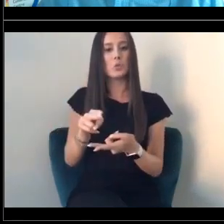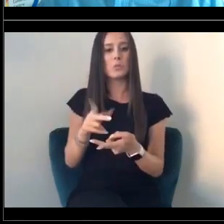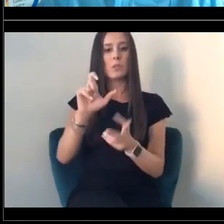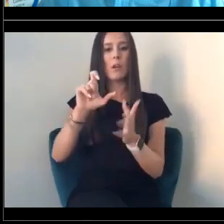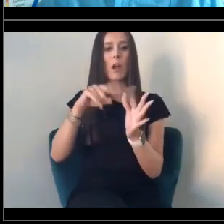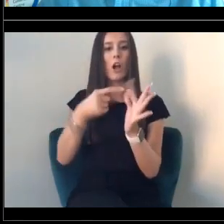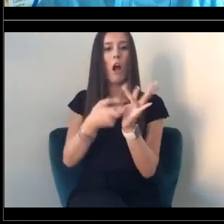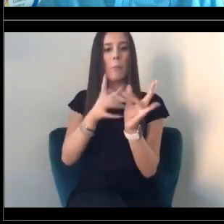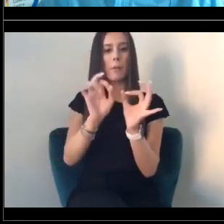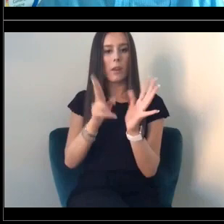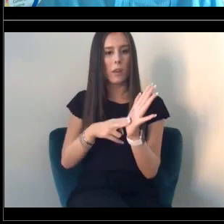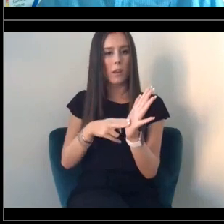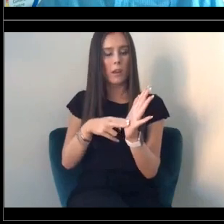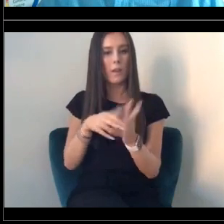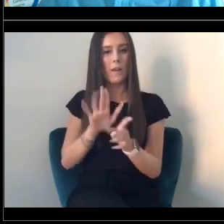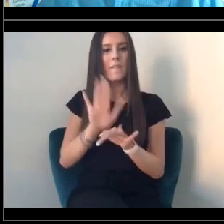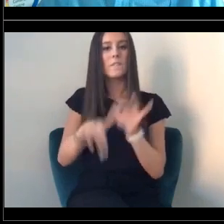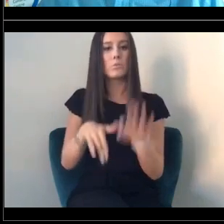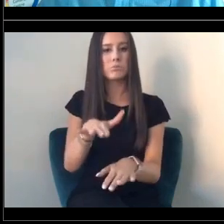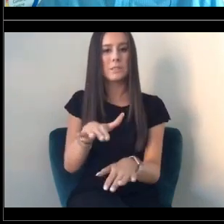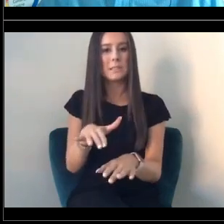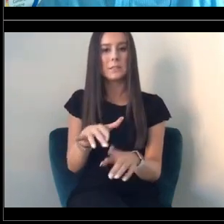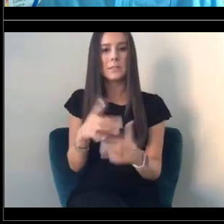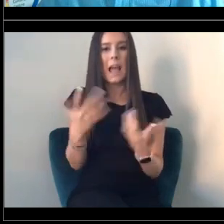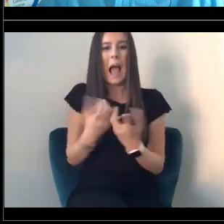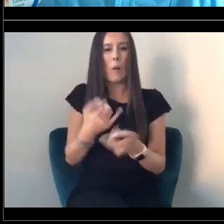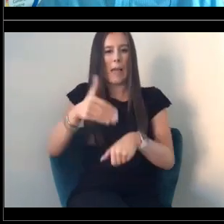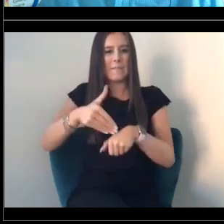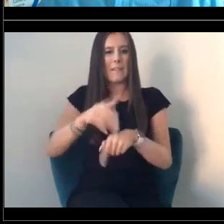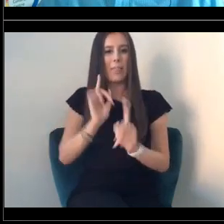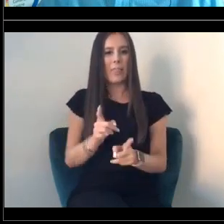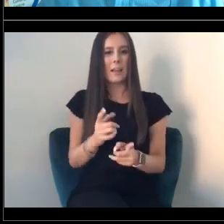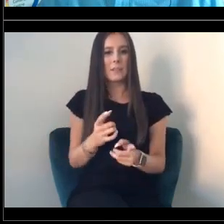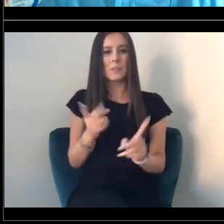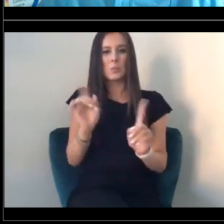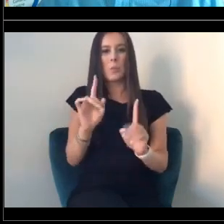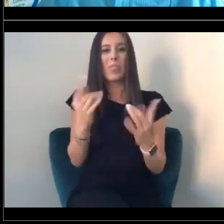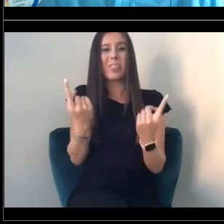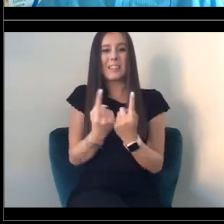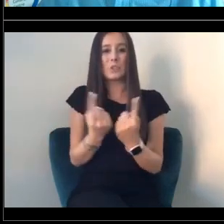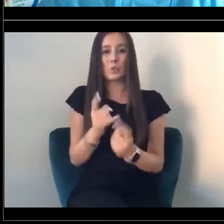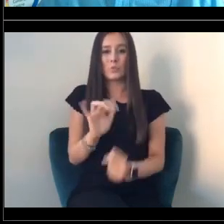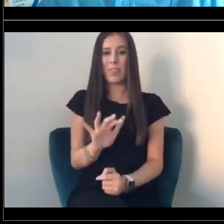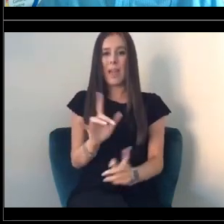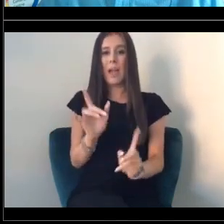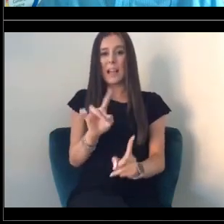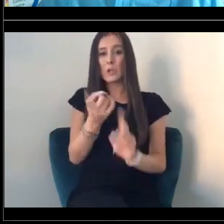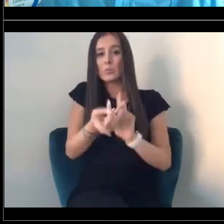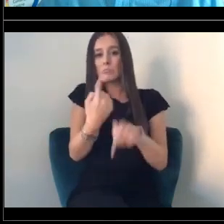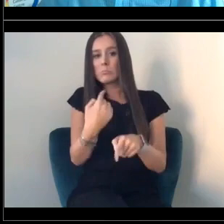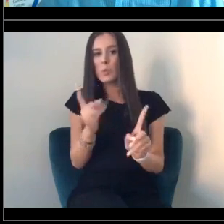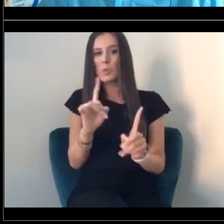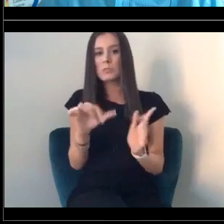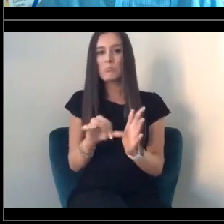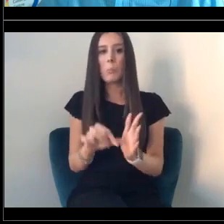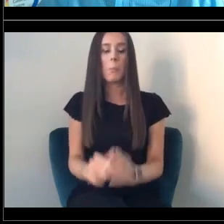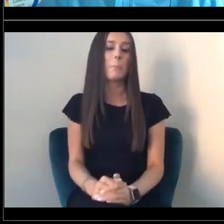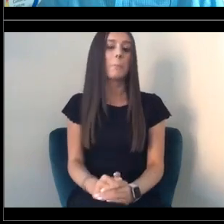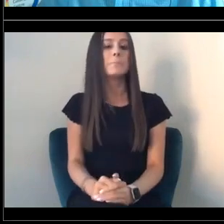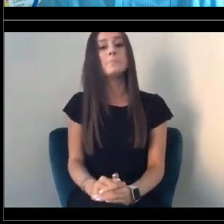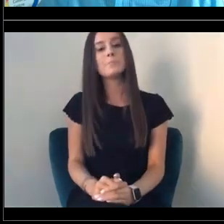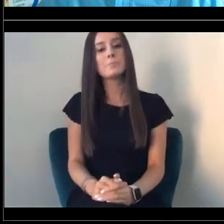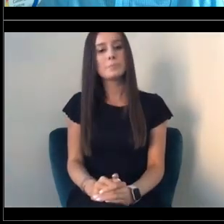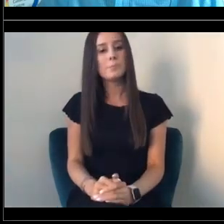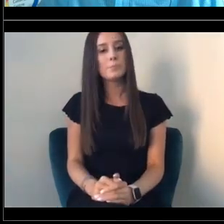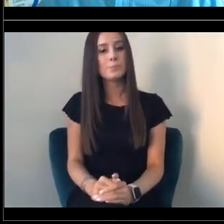carbon footprint, not in any detail, but can you address the issue of mitigation and woodland planting, Steve?